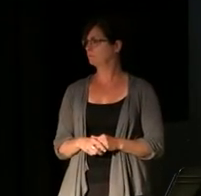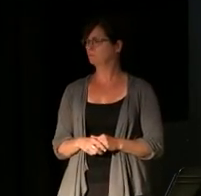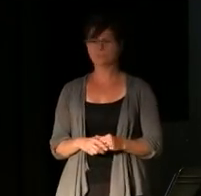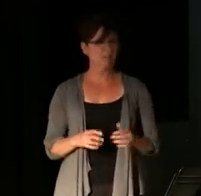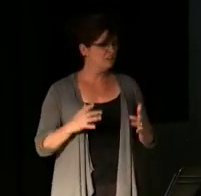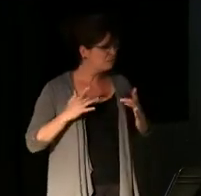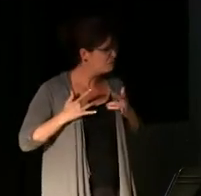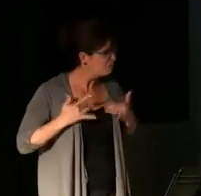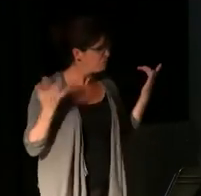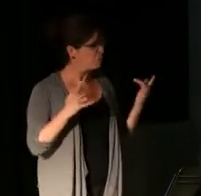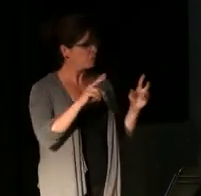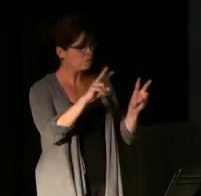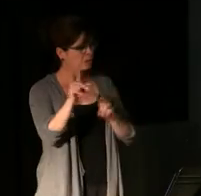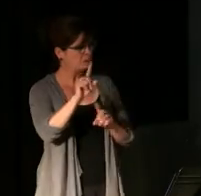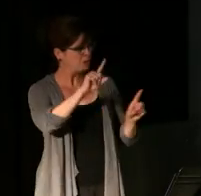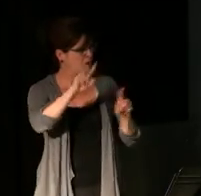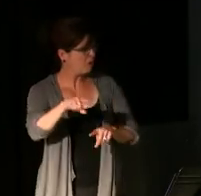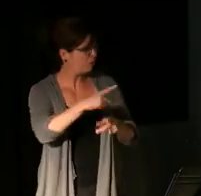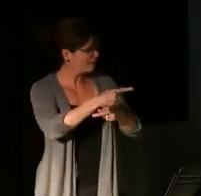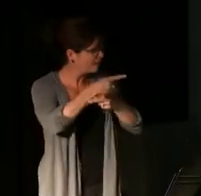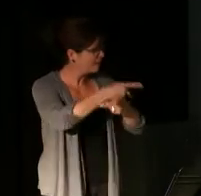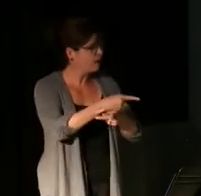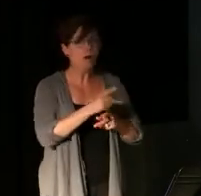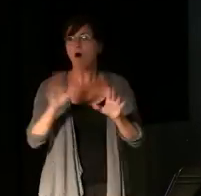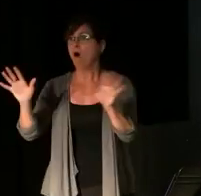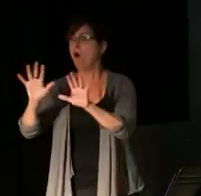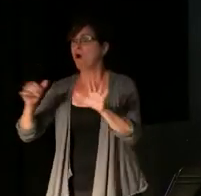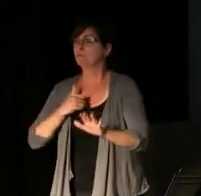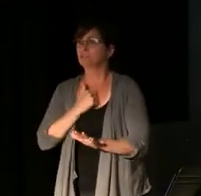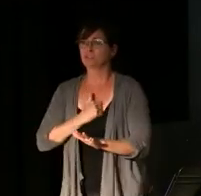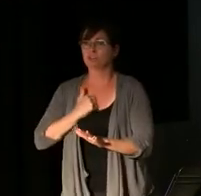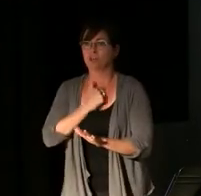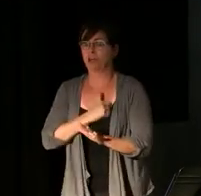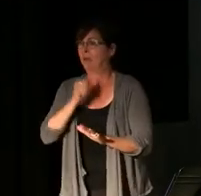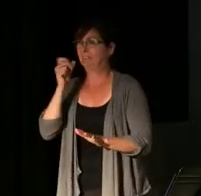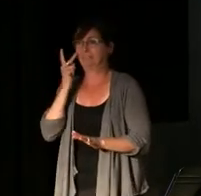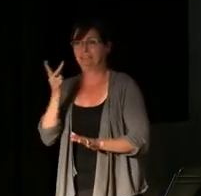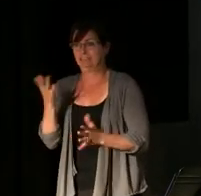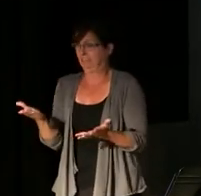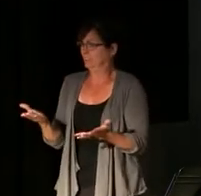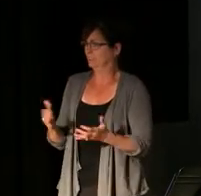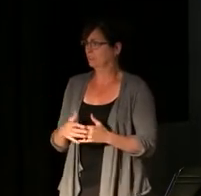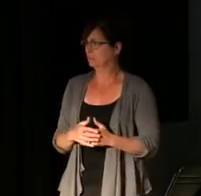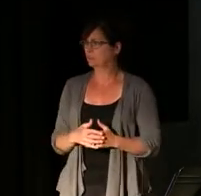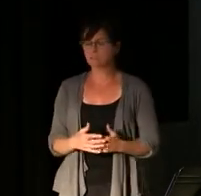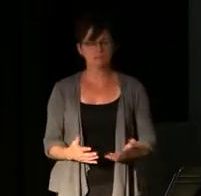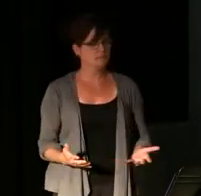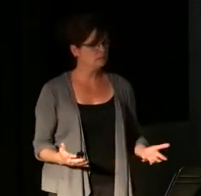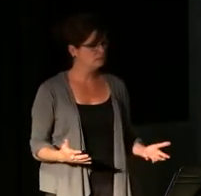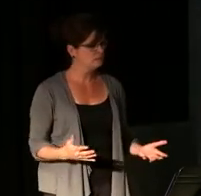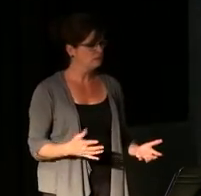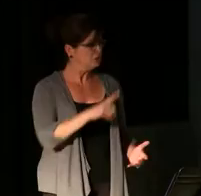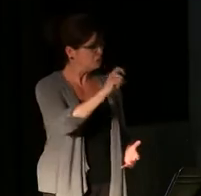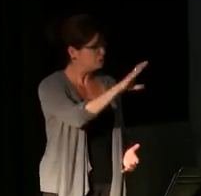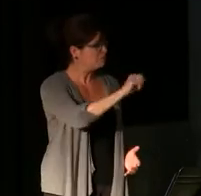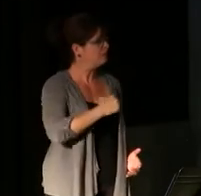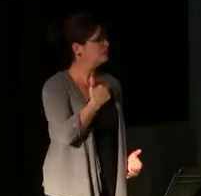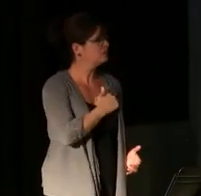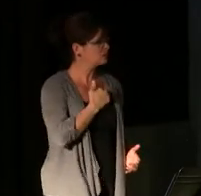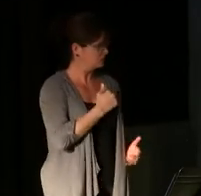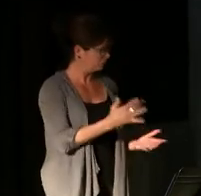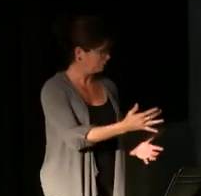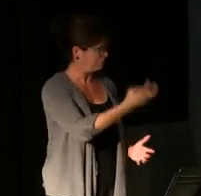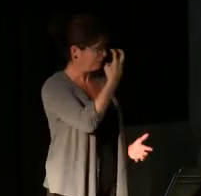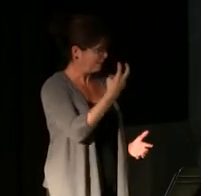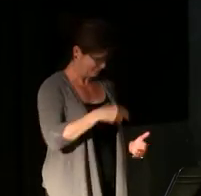Hey, watch where you're going. Oh, I'm so sorry. I didn't see you there. You should be. What are you,